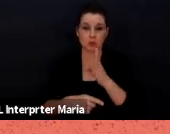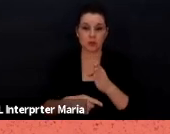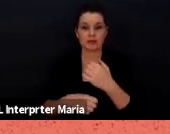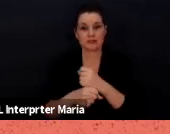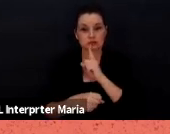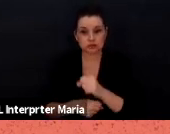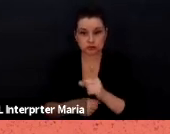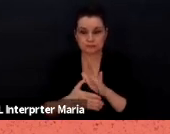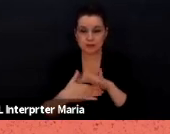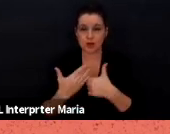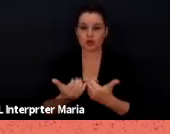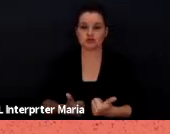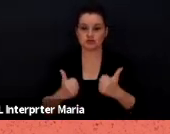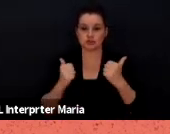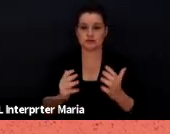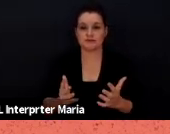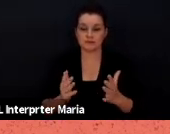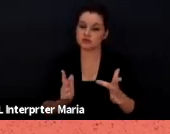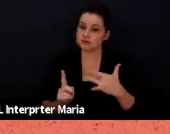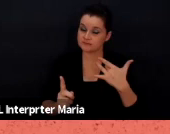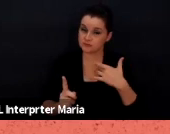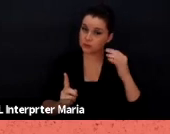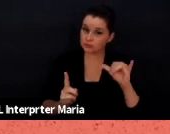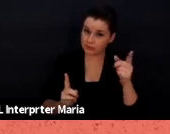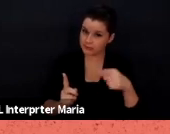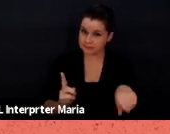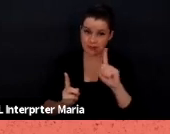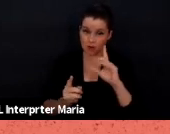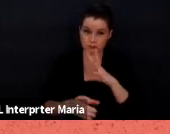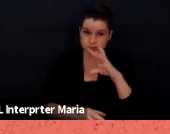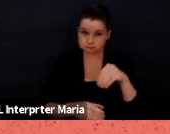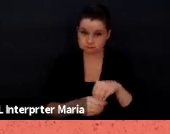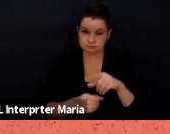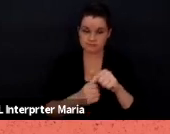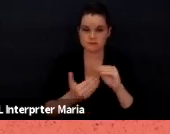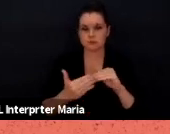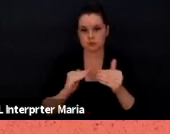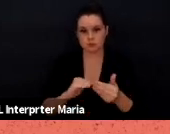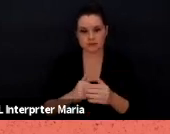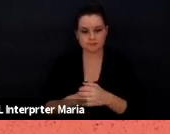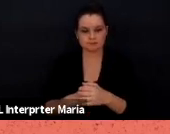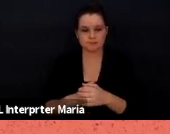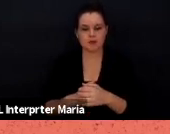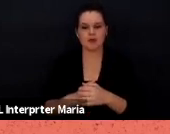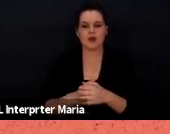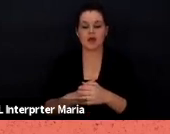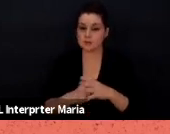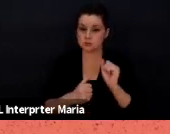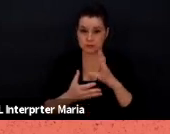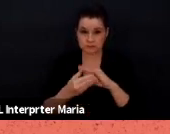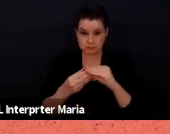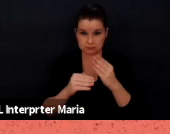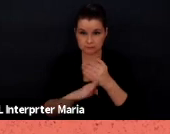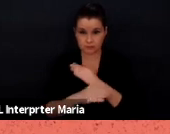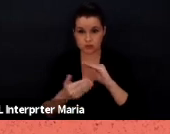that all survivors feel that they are part of this community. So as I mentioned, the